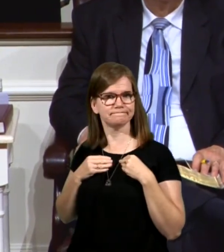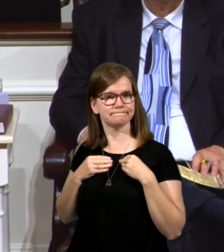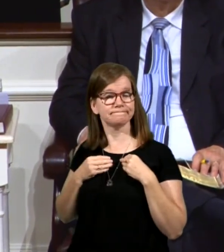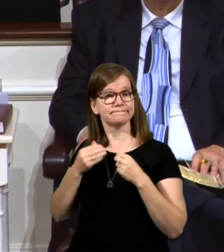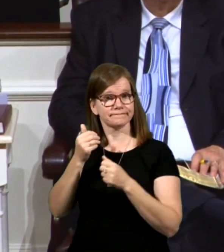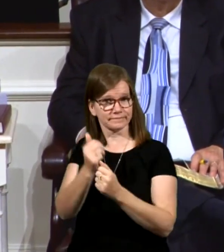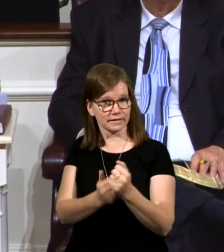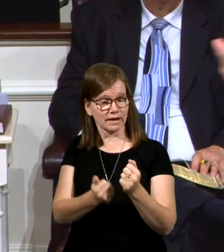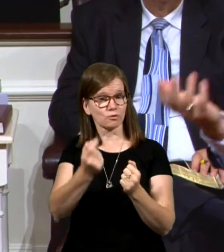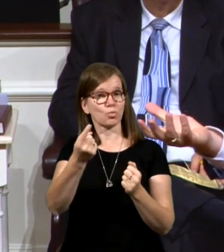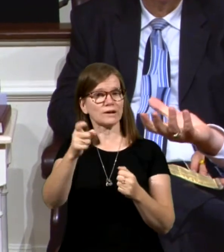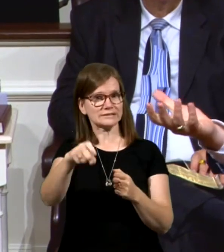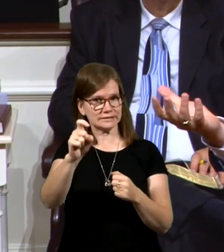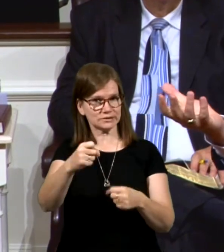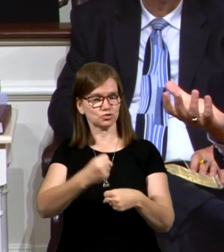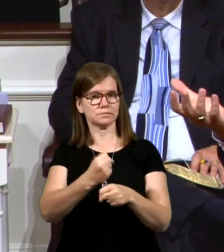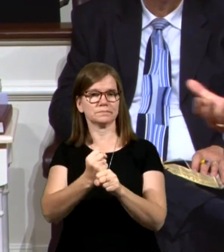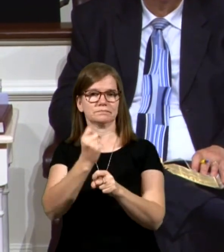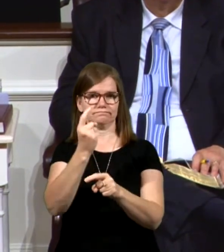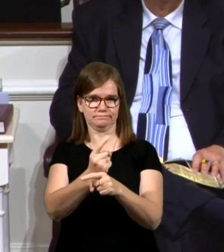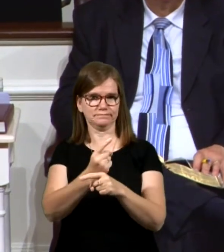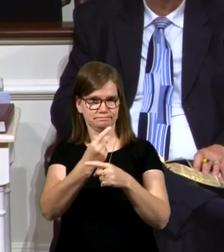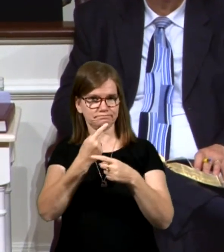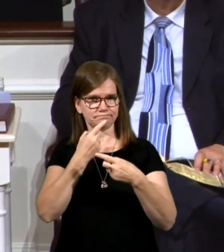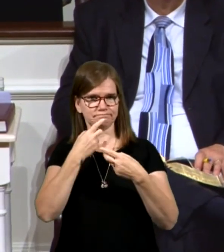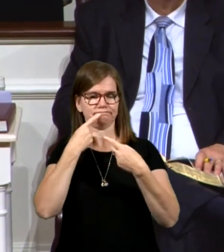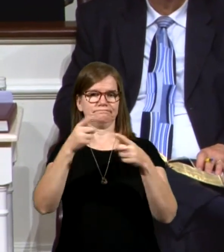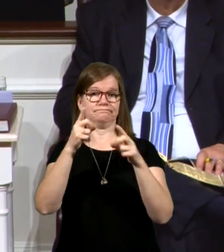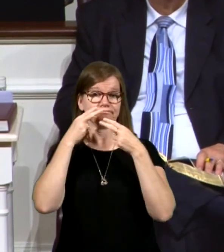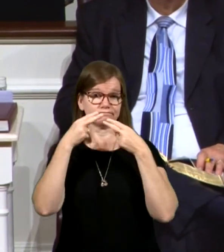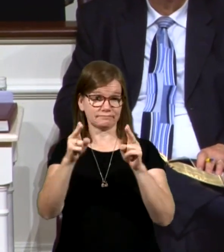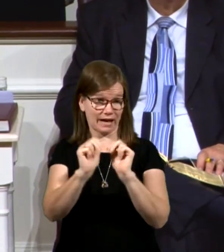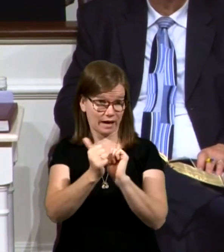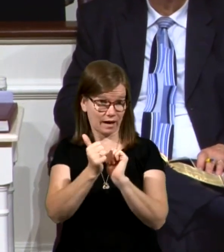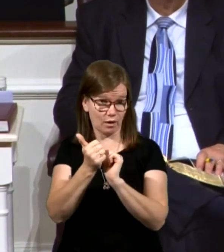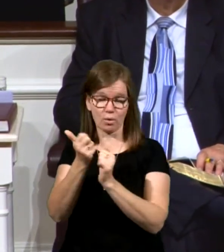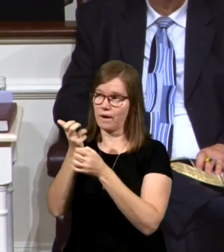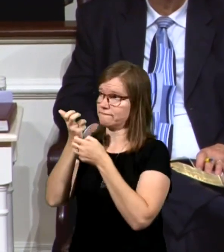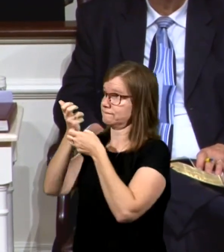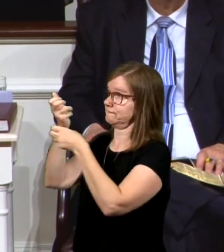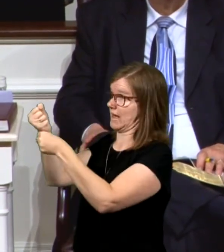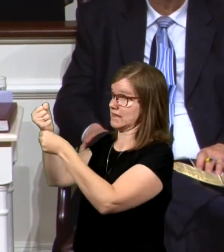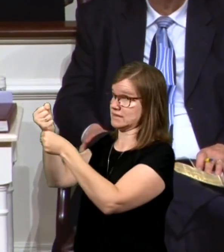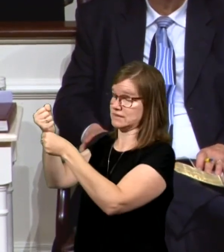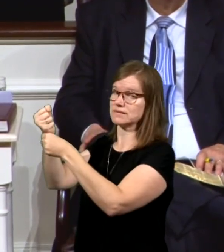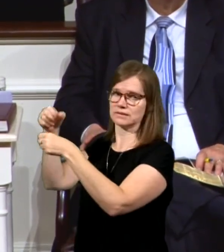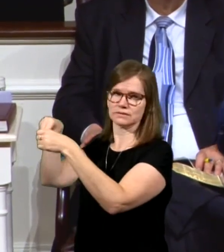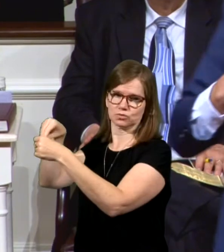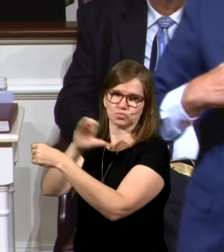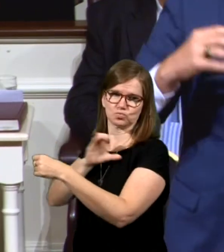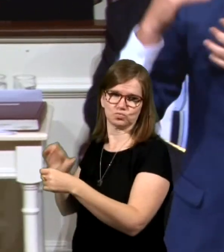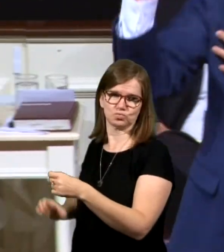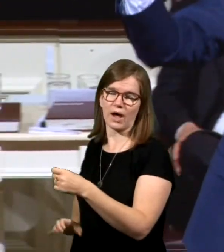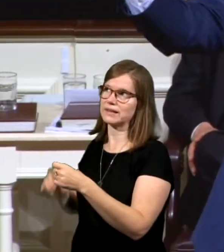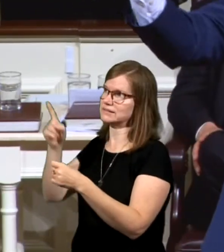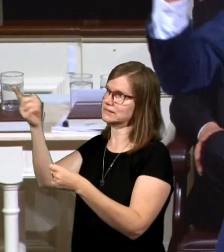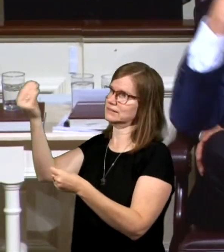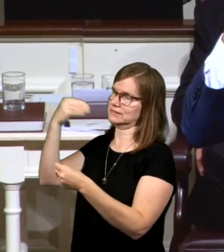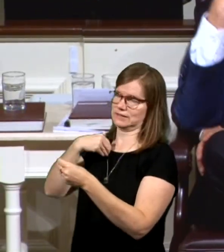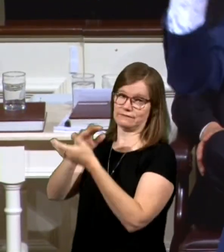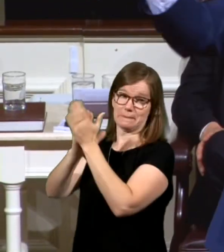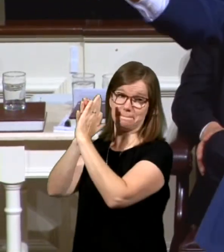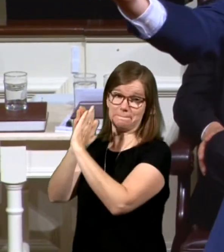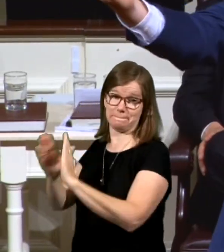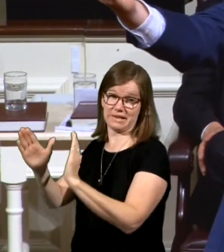Everybody needs to be justified. And we're justified by faith. And when we have put our faith in Christ, He gives us peace with Him.